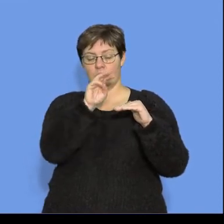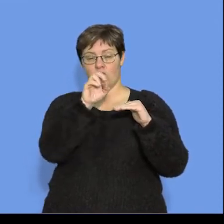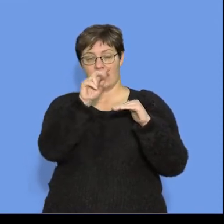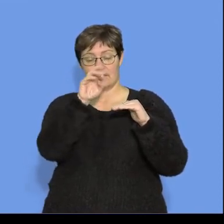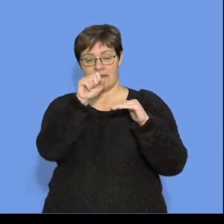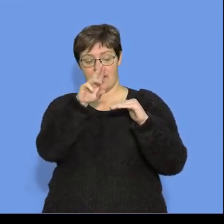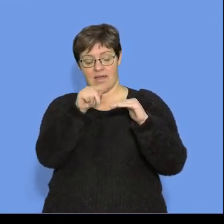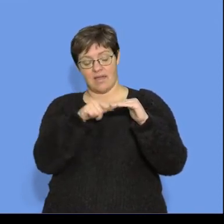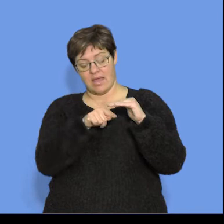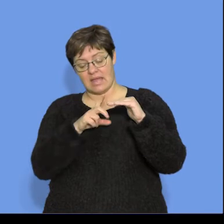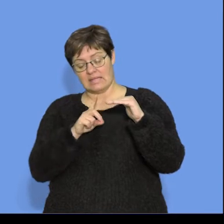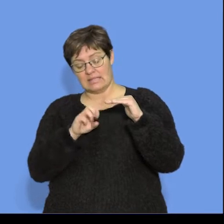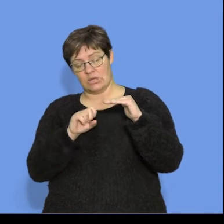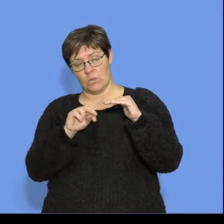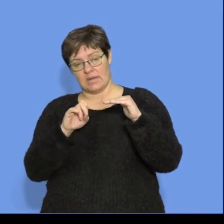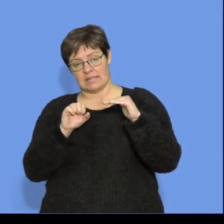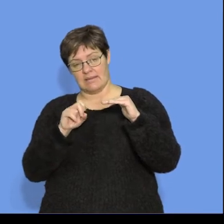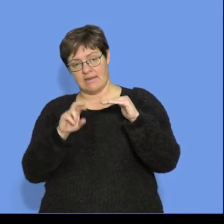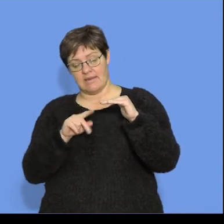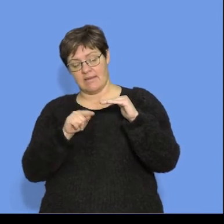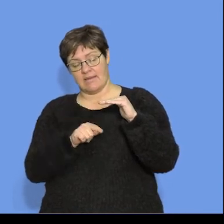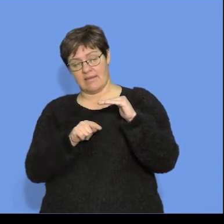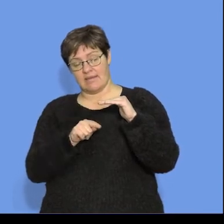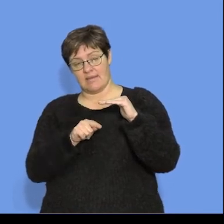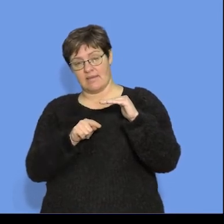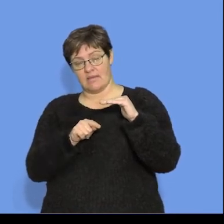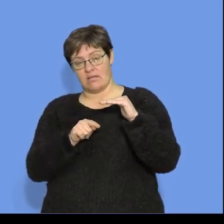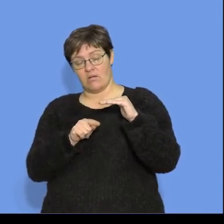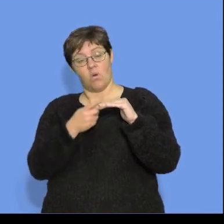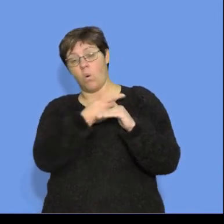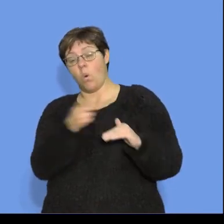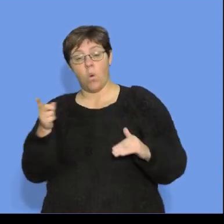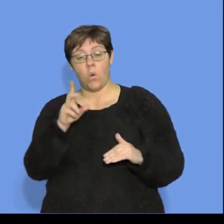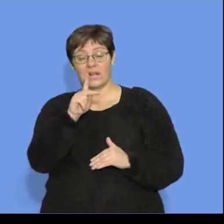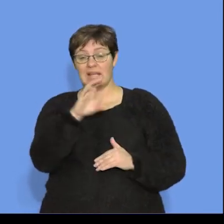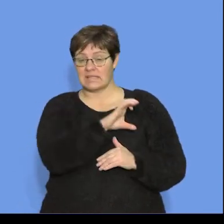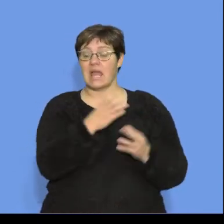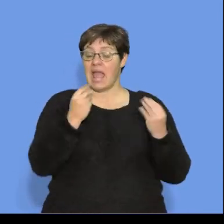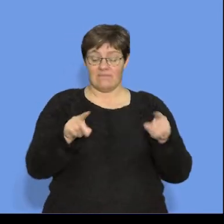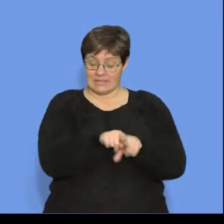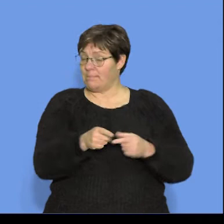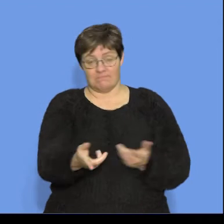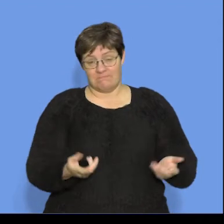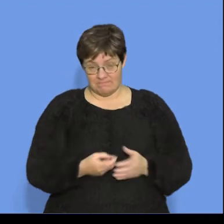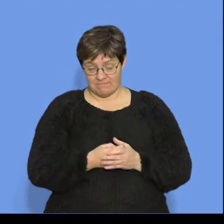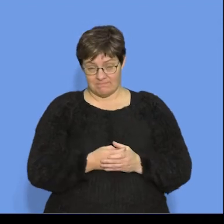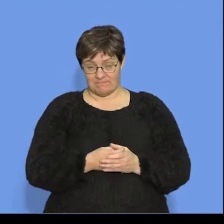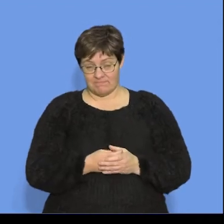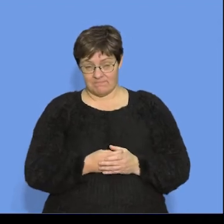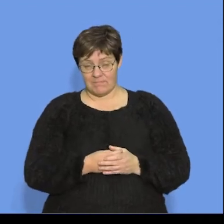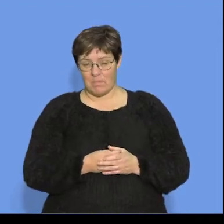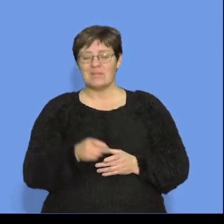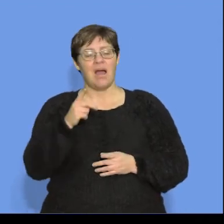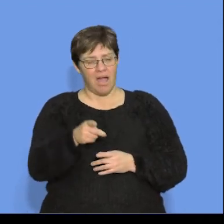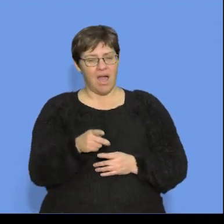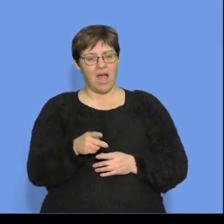and you've got a denominator. Not all reactions will have them like that, but in this case